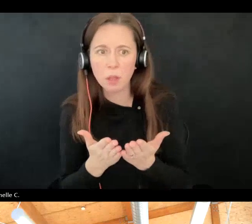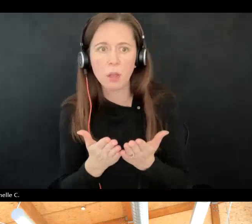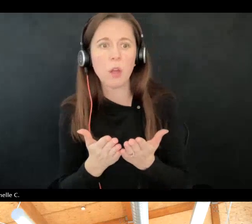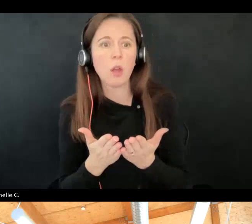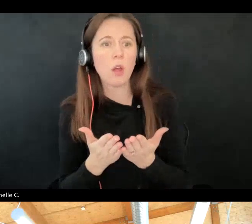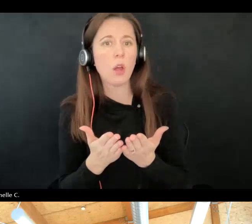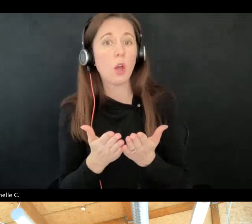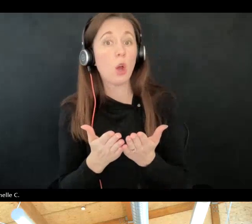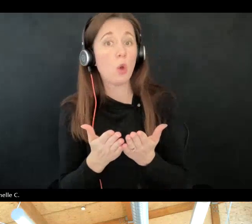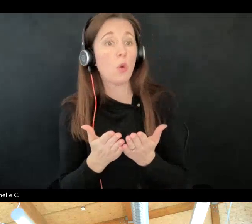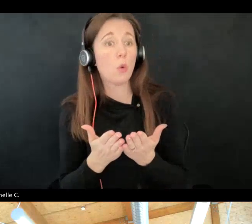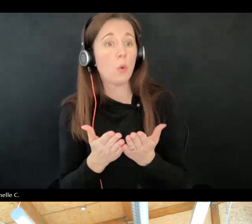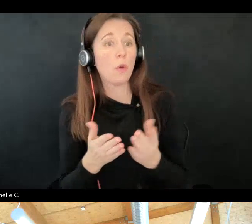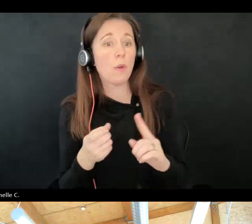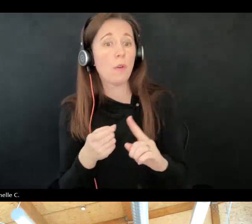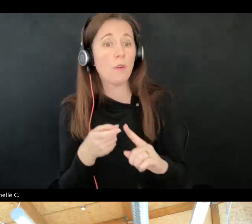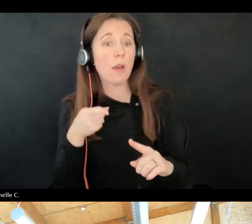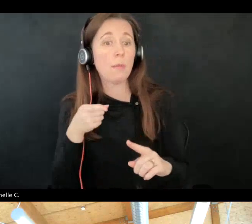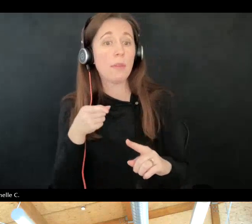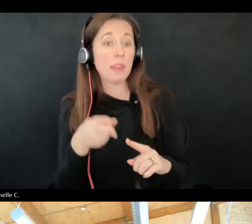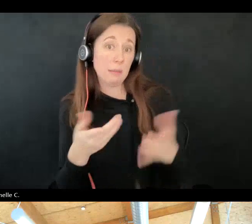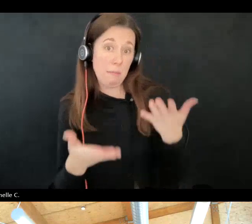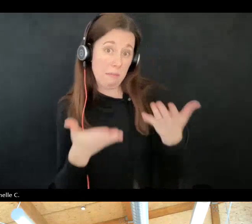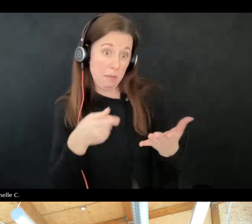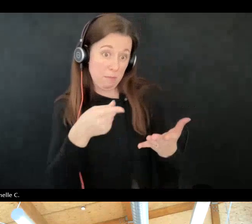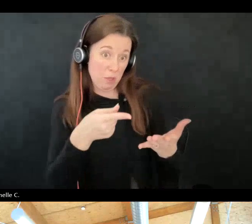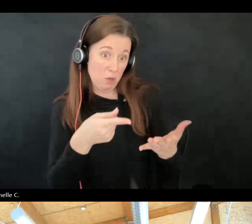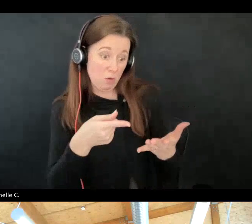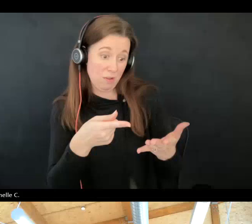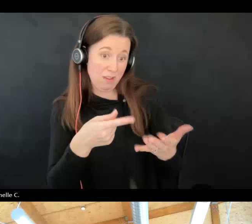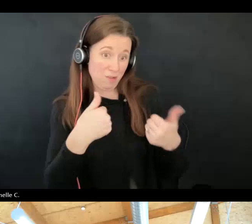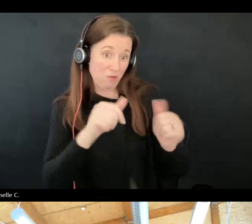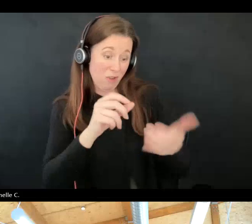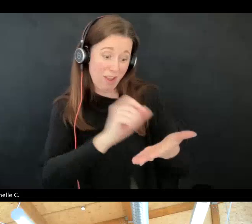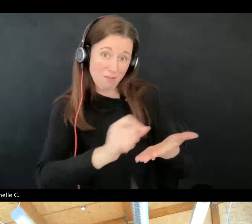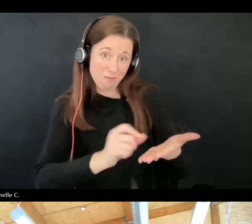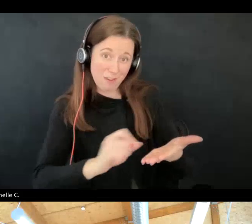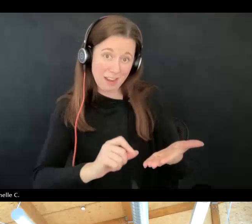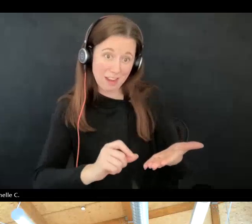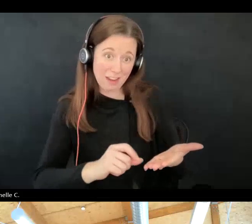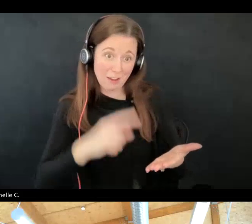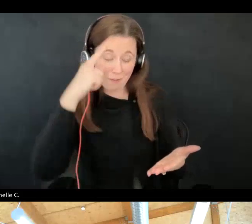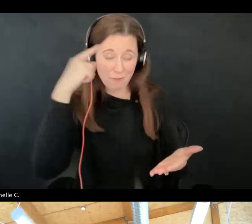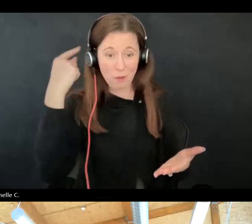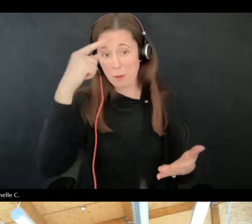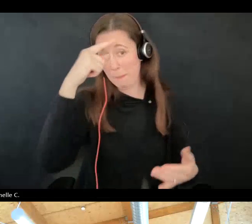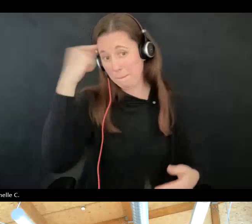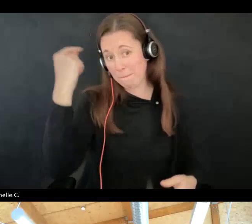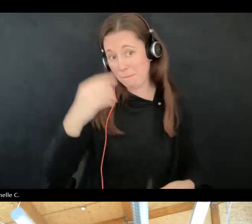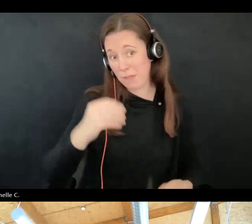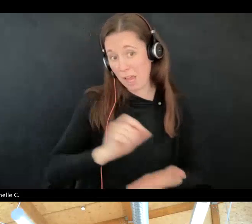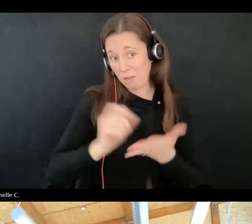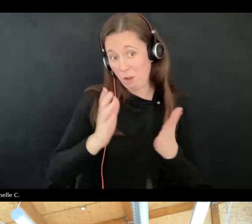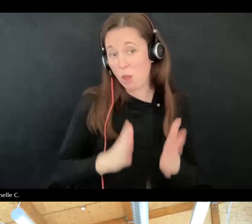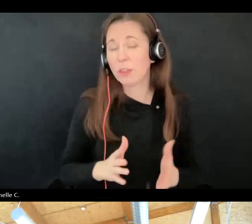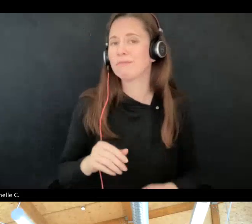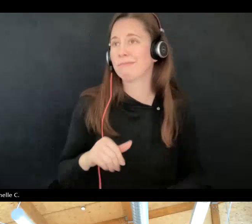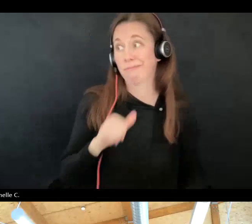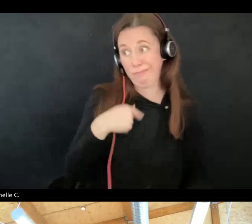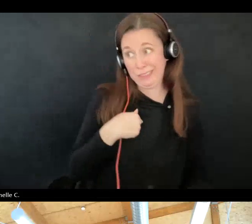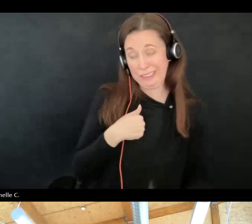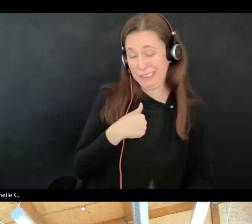Ooh, well, thank you. I by no means am I an author, but I can shout out a colleague who has also